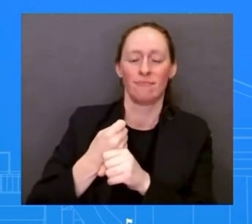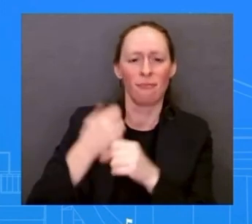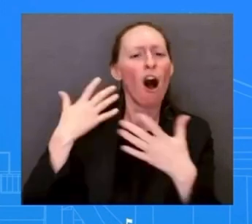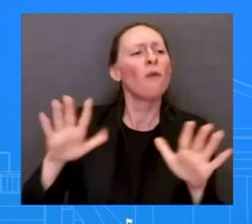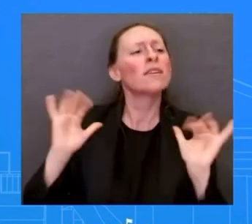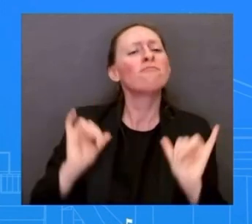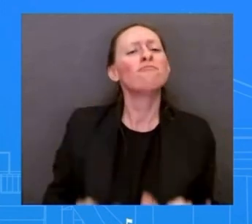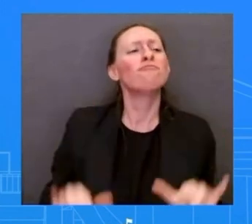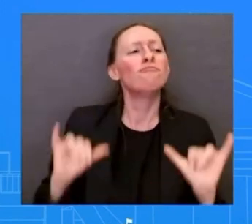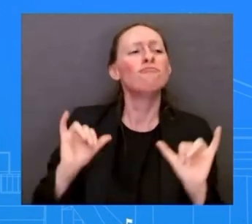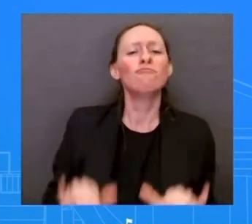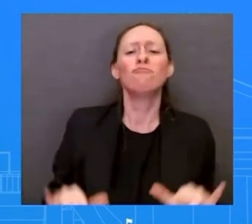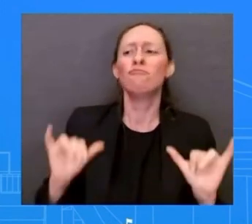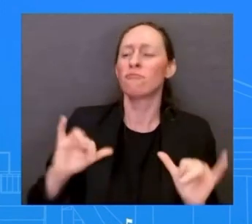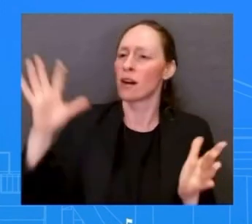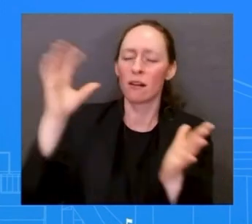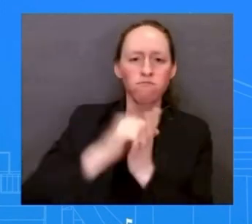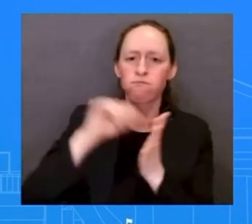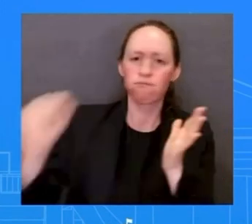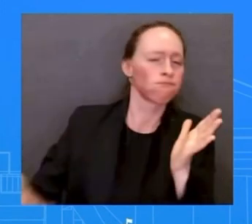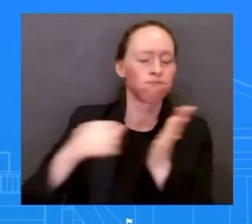Democrats, right?